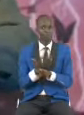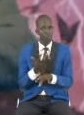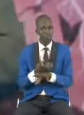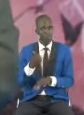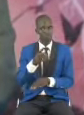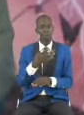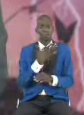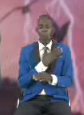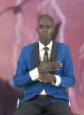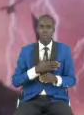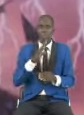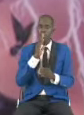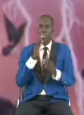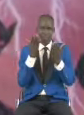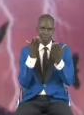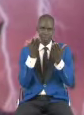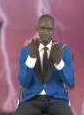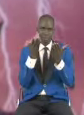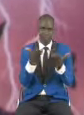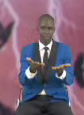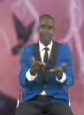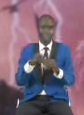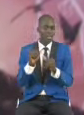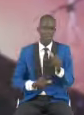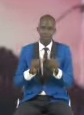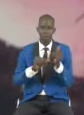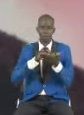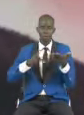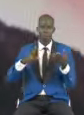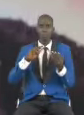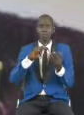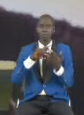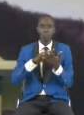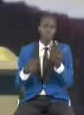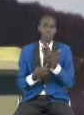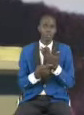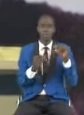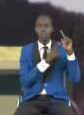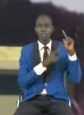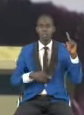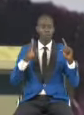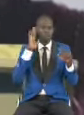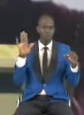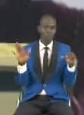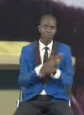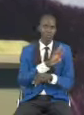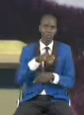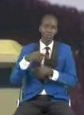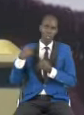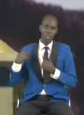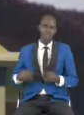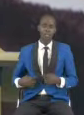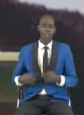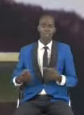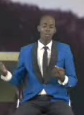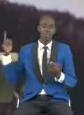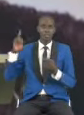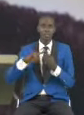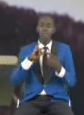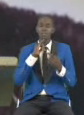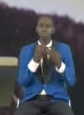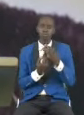present in every session. The Lord will fill your cup to overflowing.